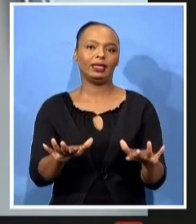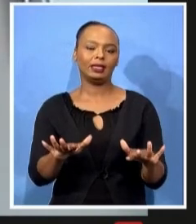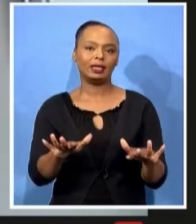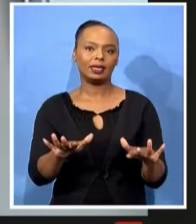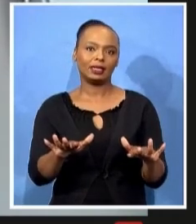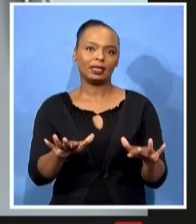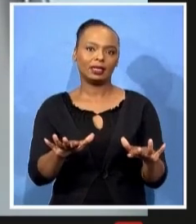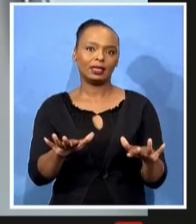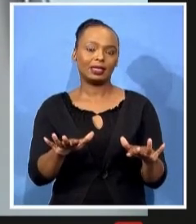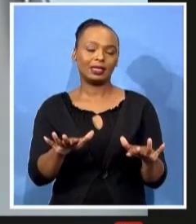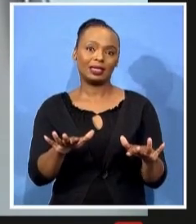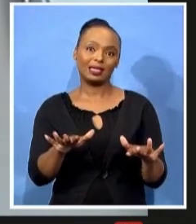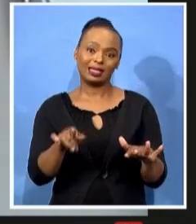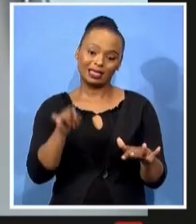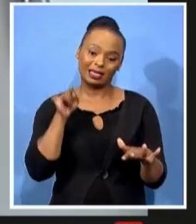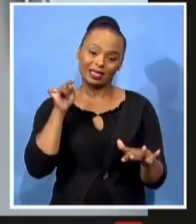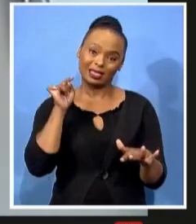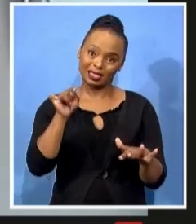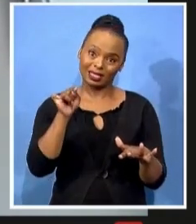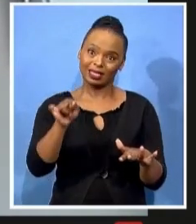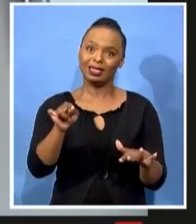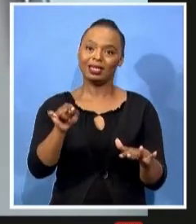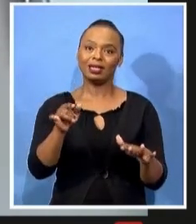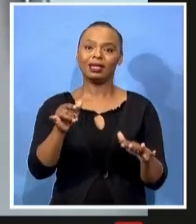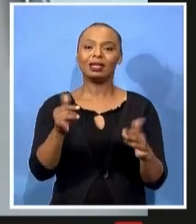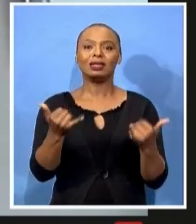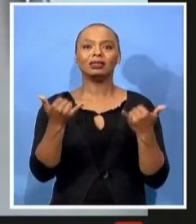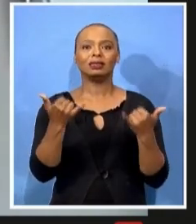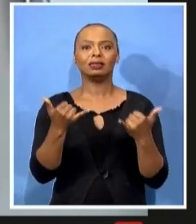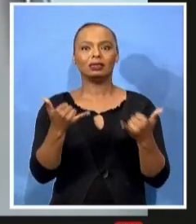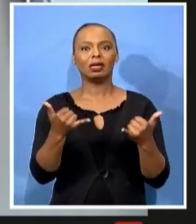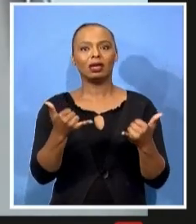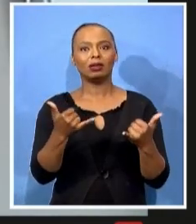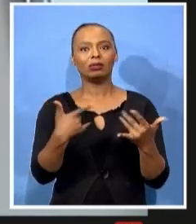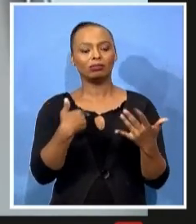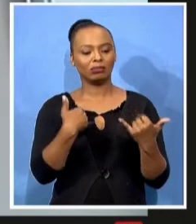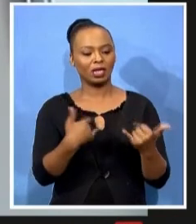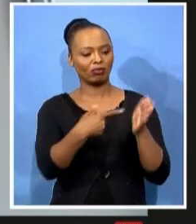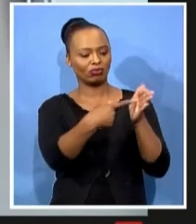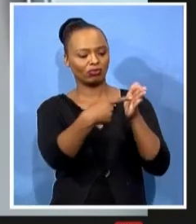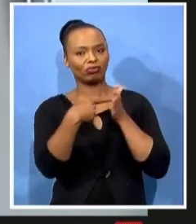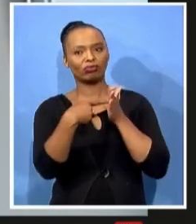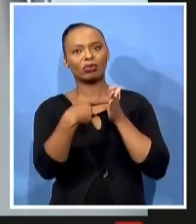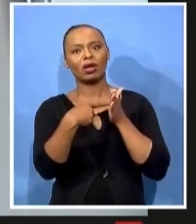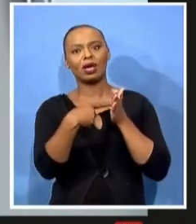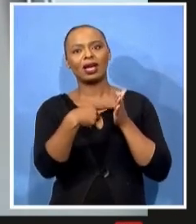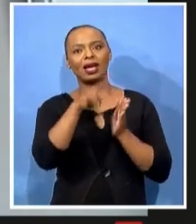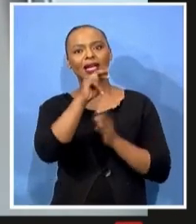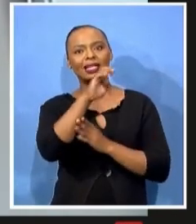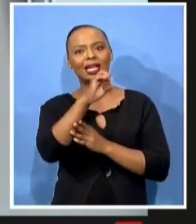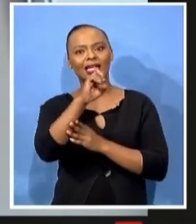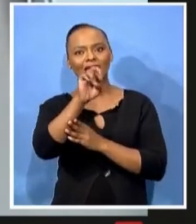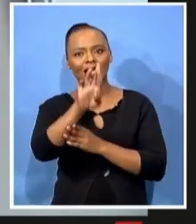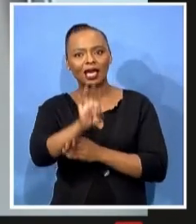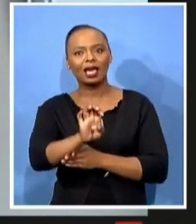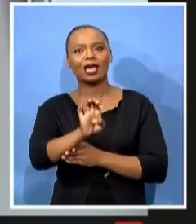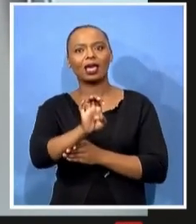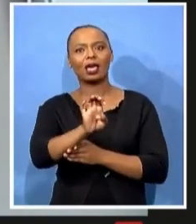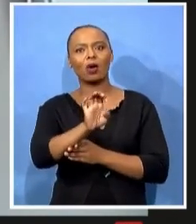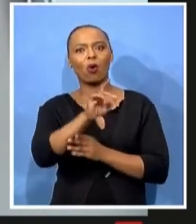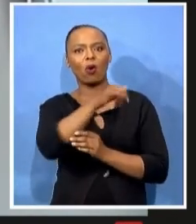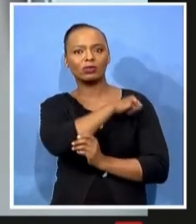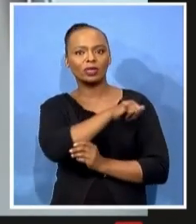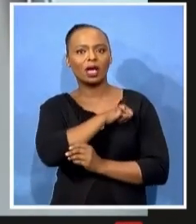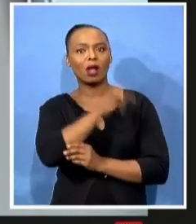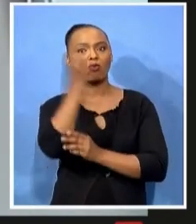just been down to the Peloso Hospital here, the Netcare Hospital here in Polokwane this morning. There is a queue of